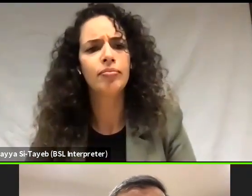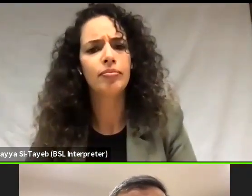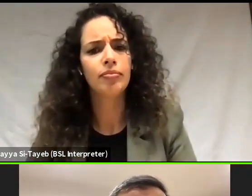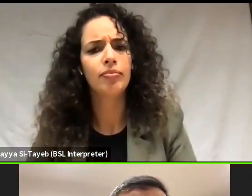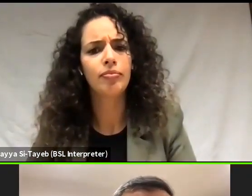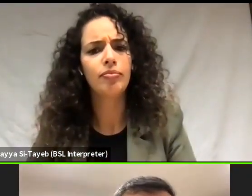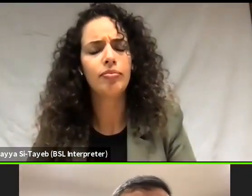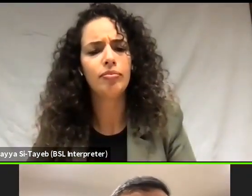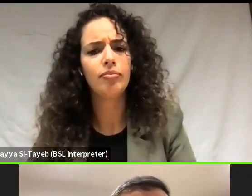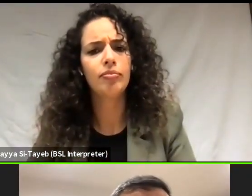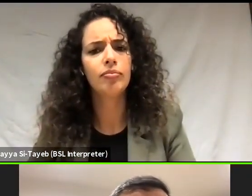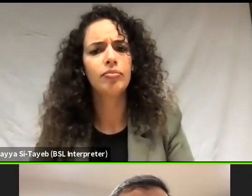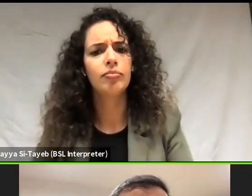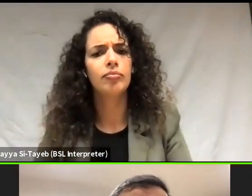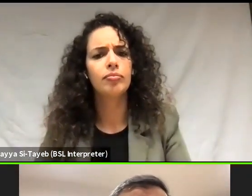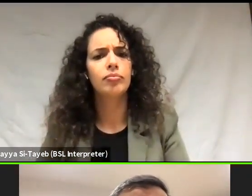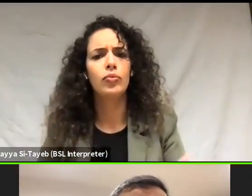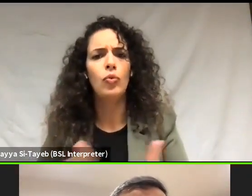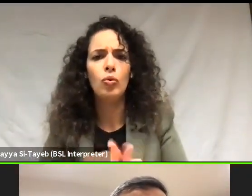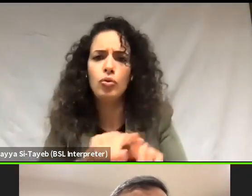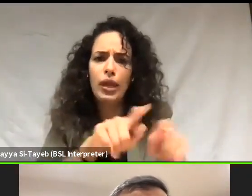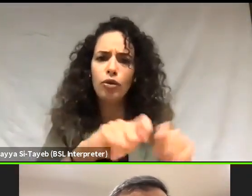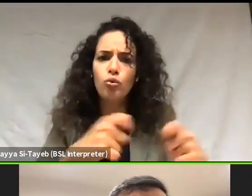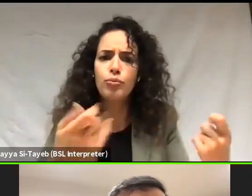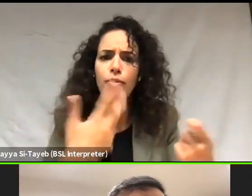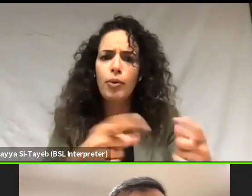blame me for attack me for